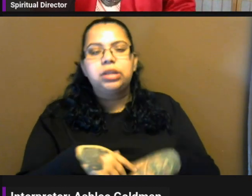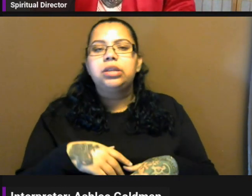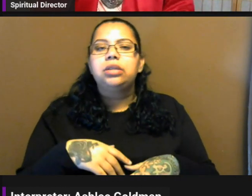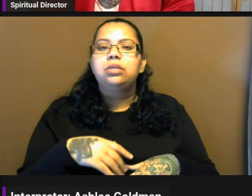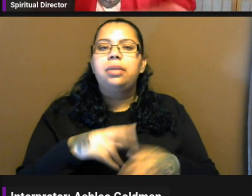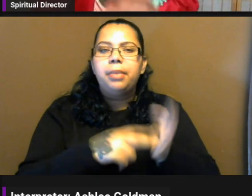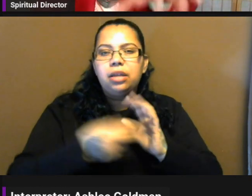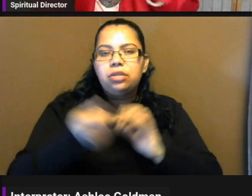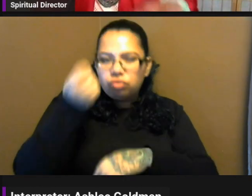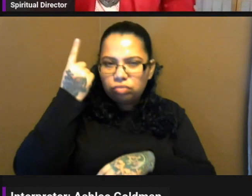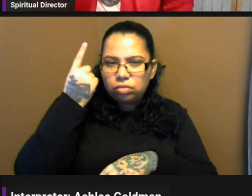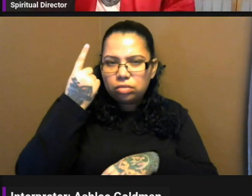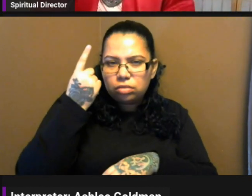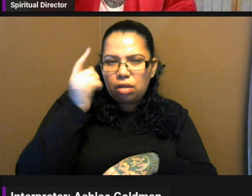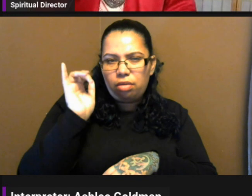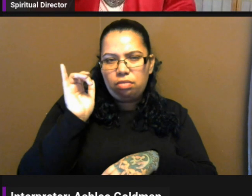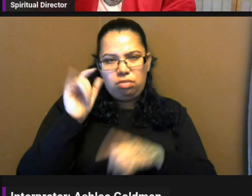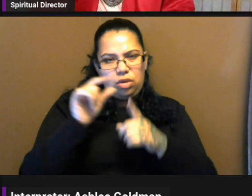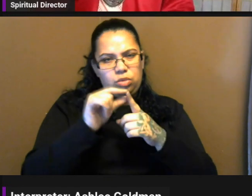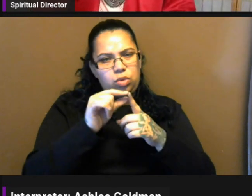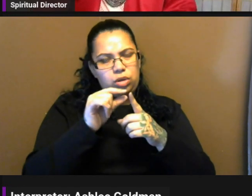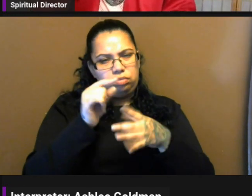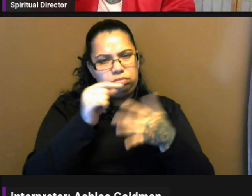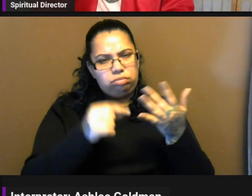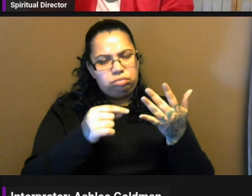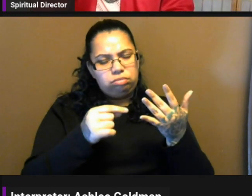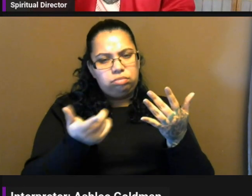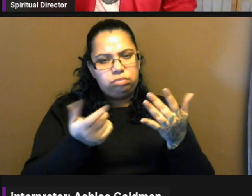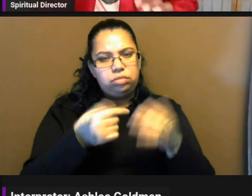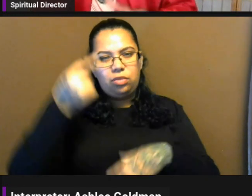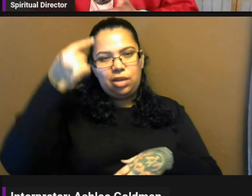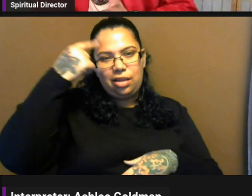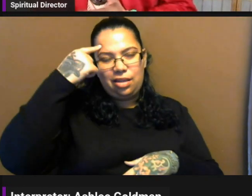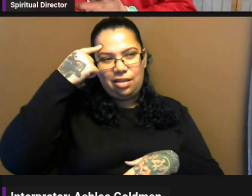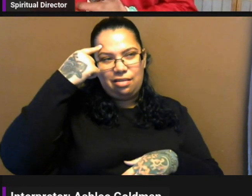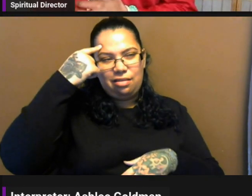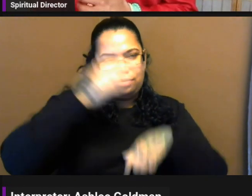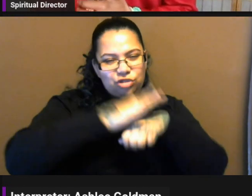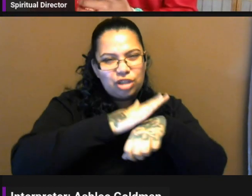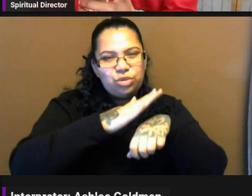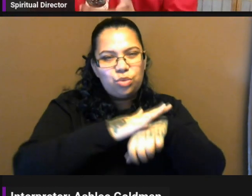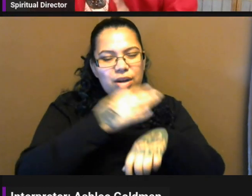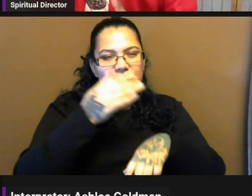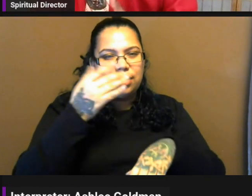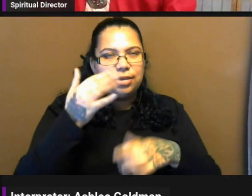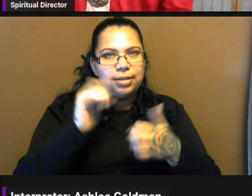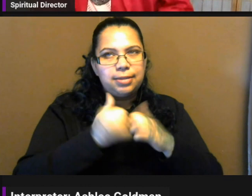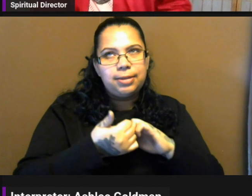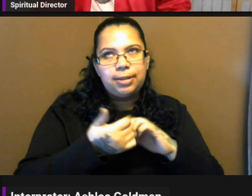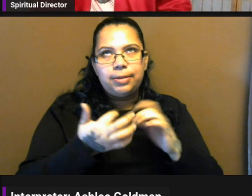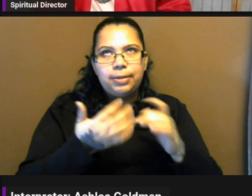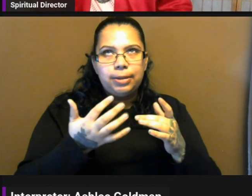understanding? What about those words? So when we think about gentleness and how it